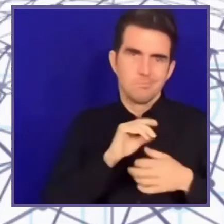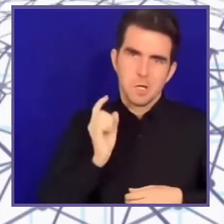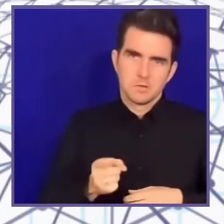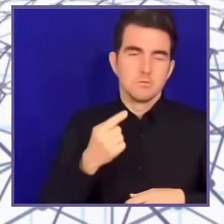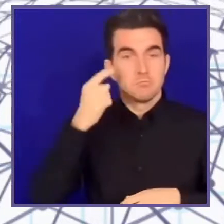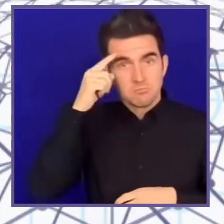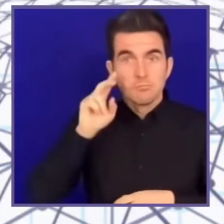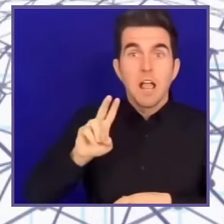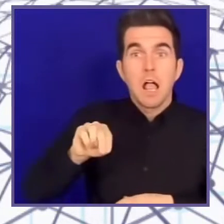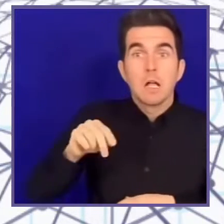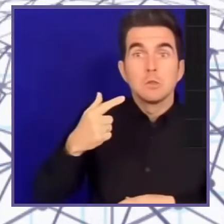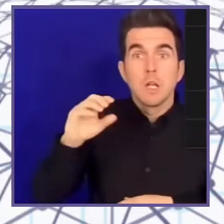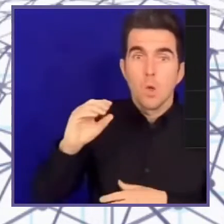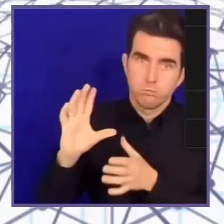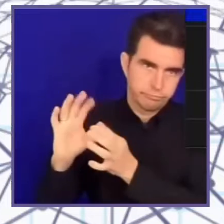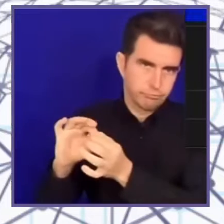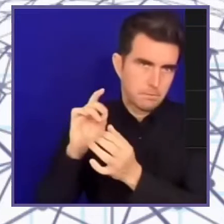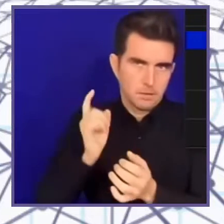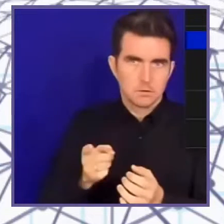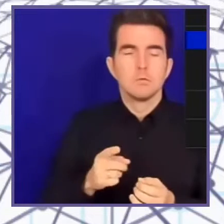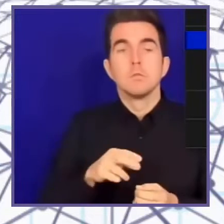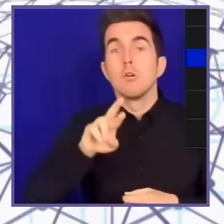other research and academic